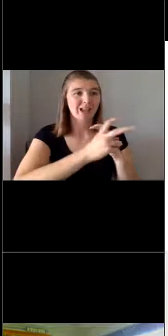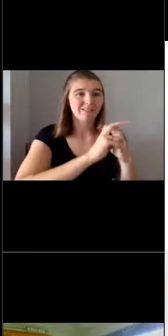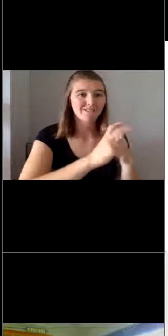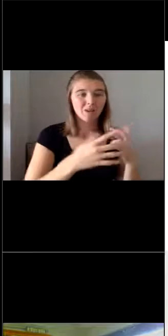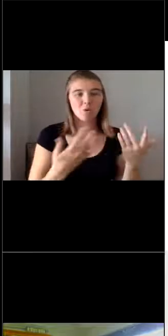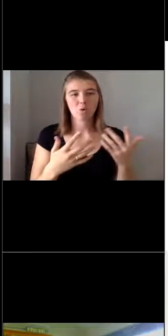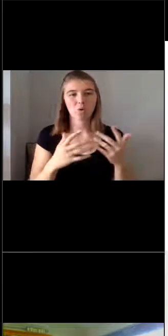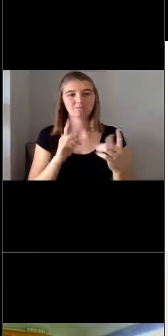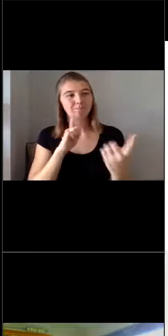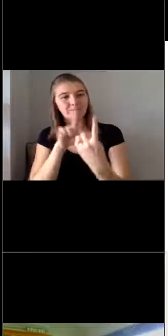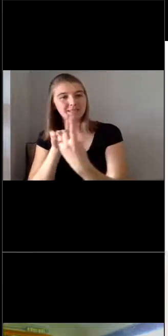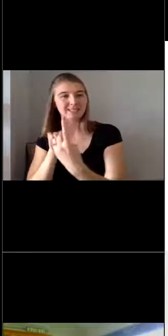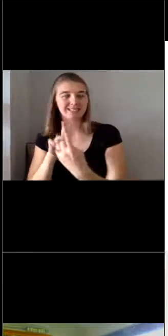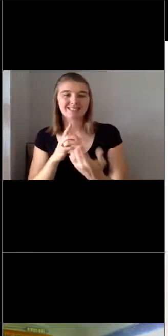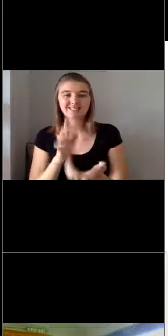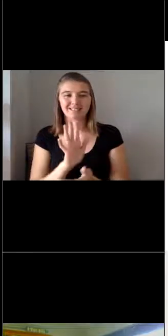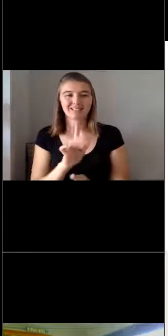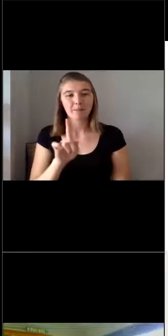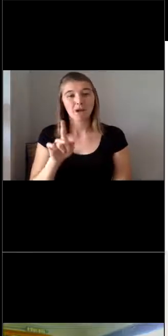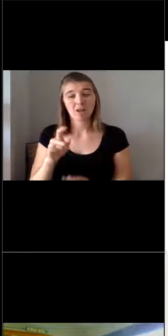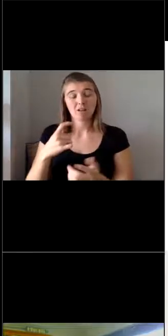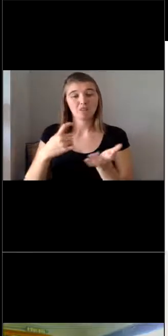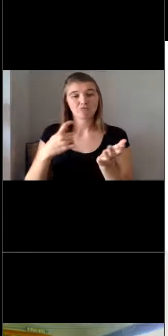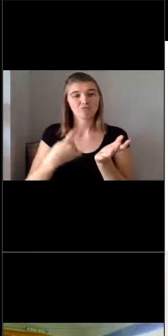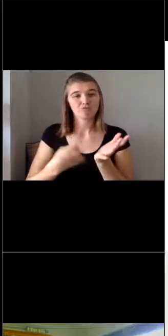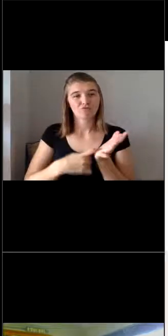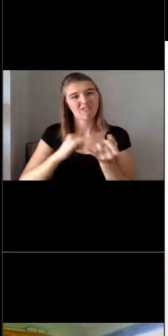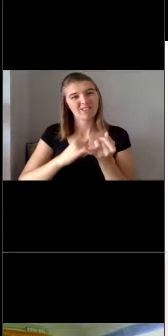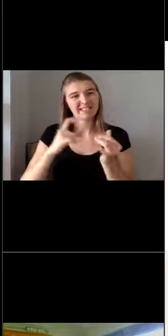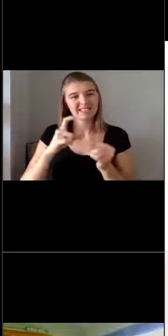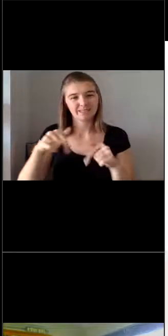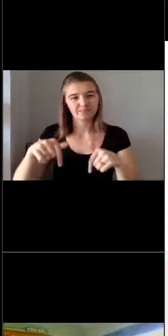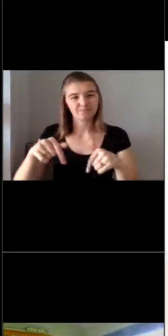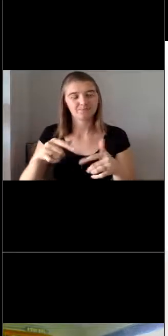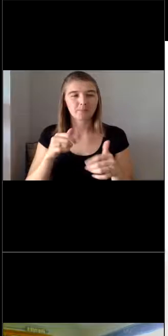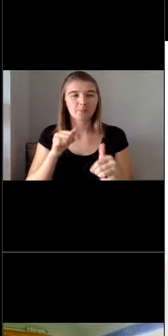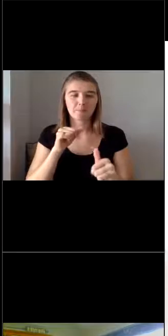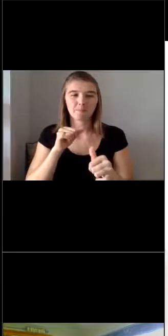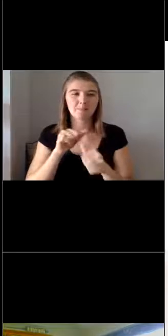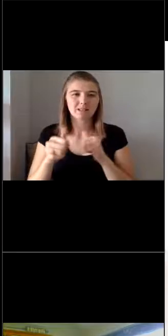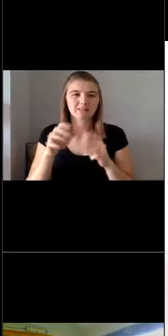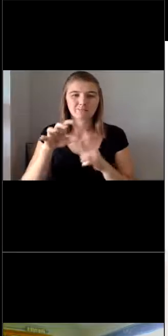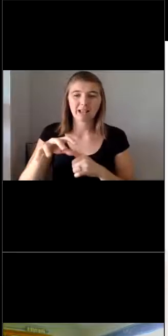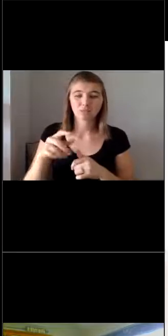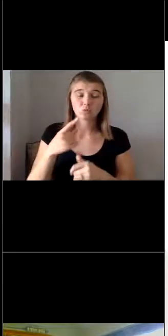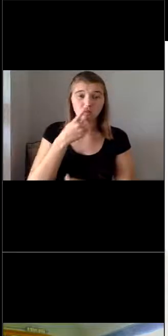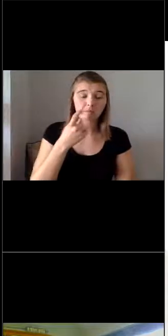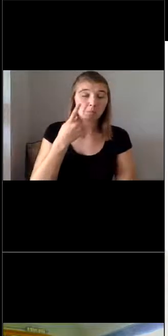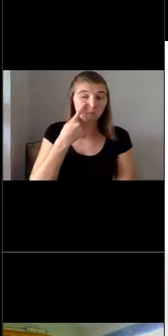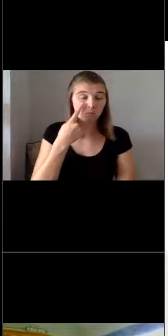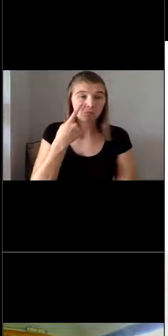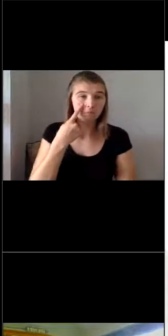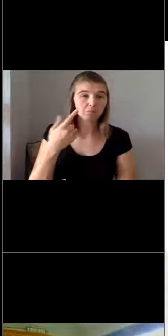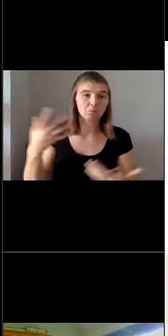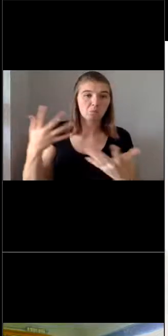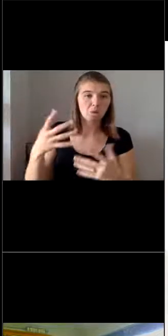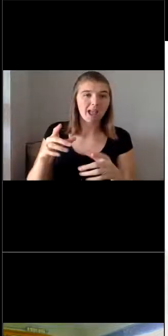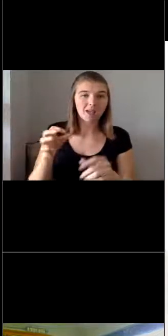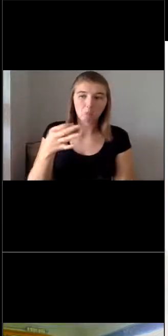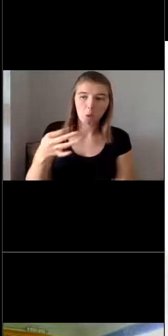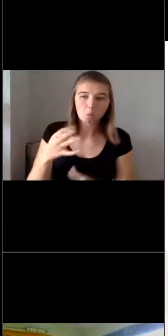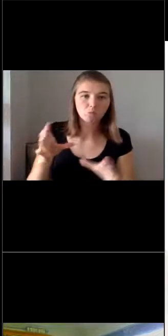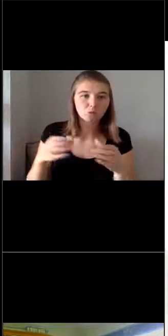place to start in terms of finding interest groups in your own particular area of science or related aspects to that.